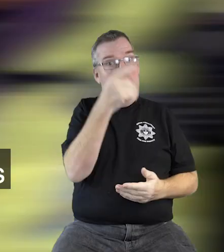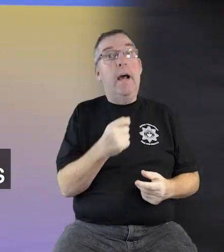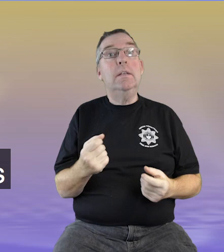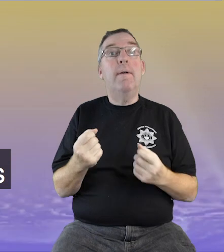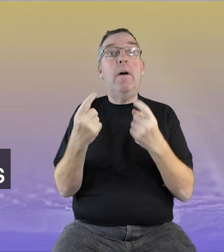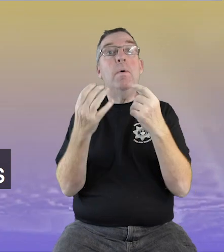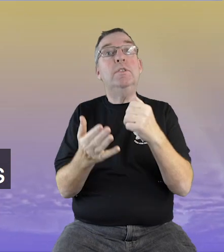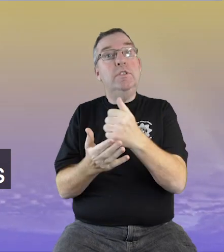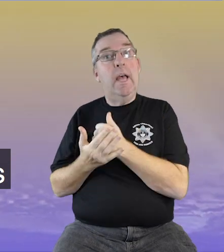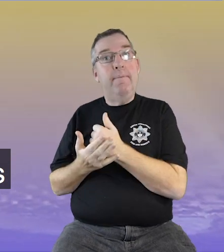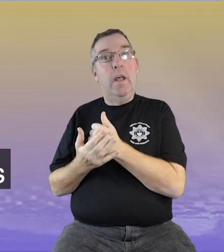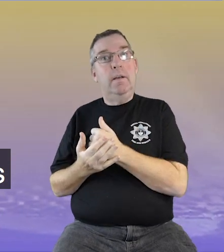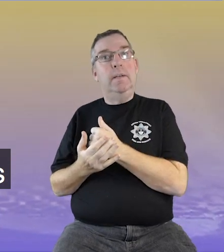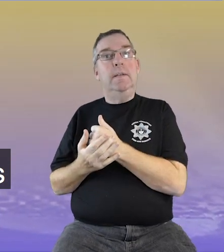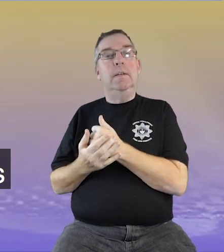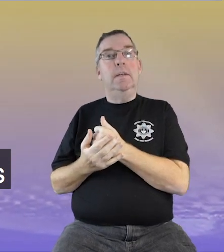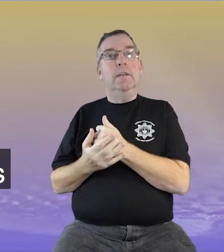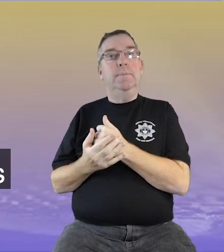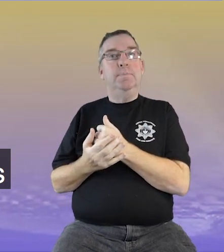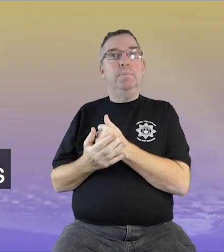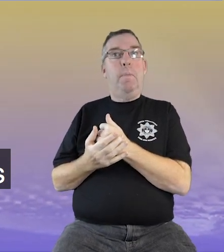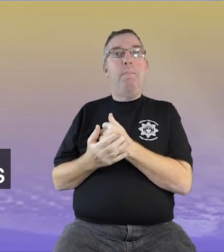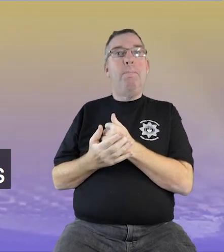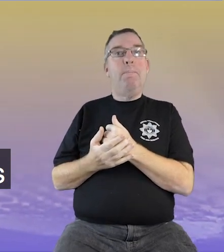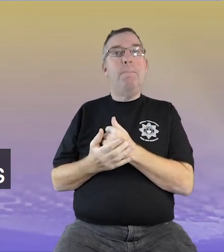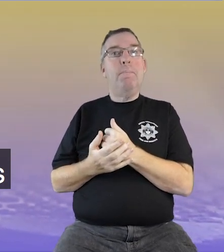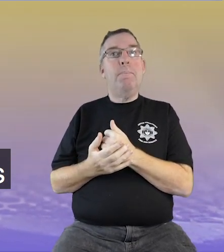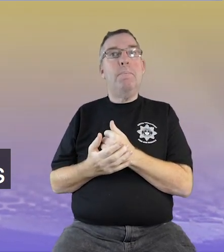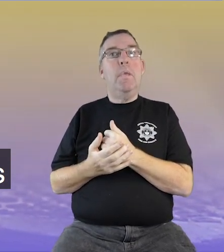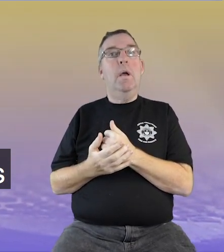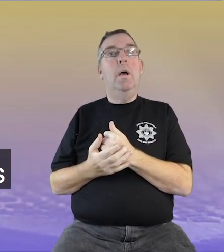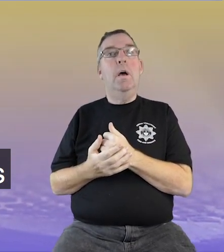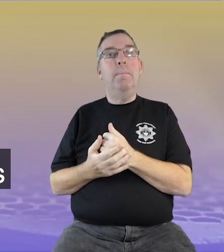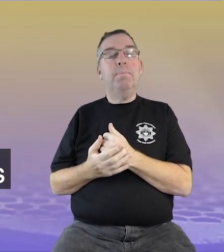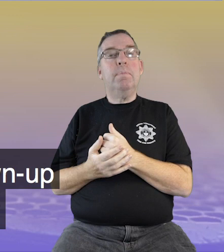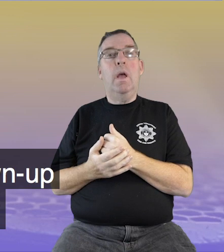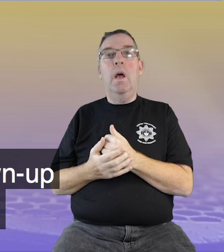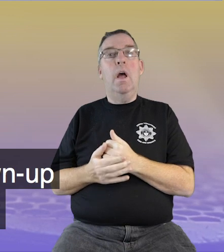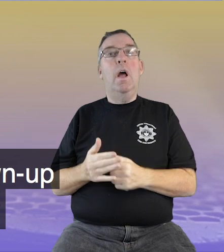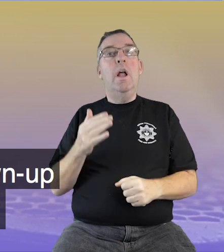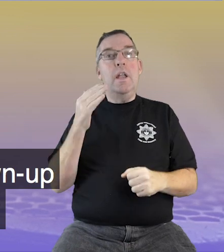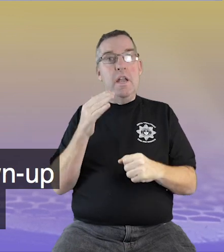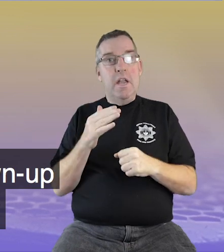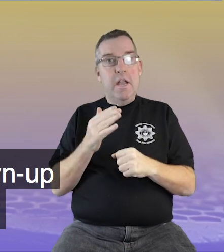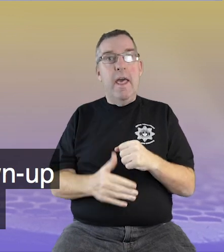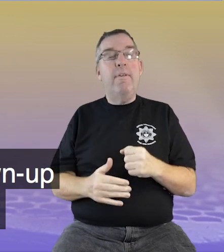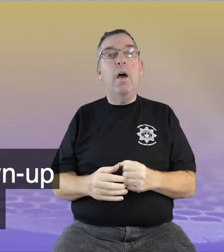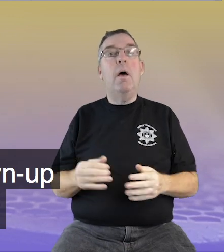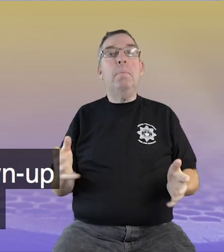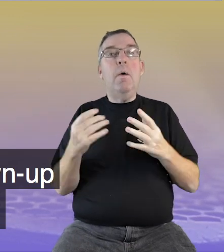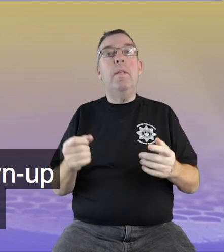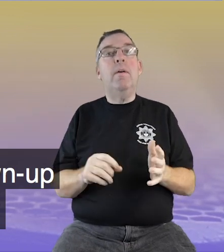safety. So let's start with talking about matches and lighters. You should never play with matches or a